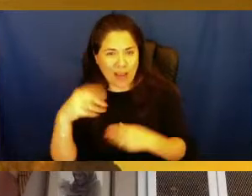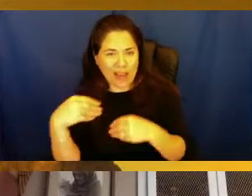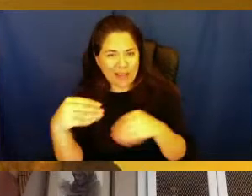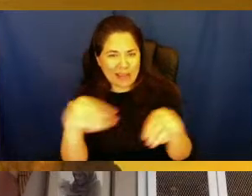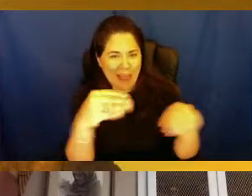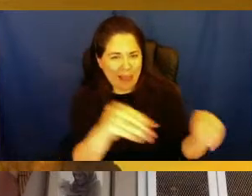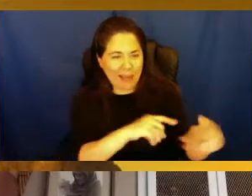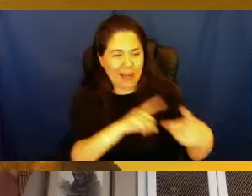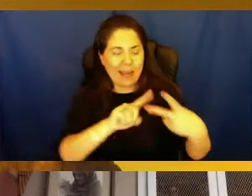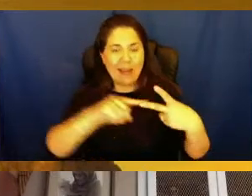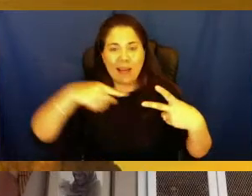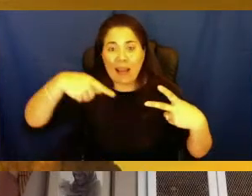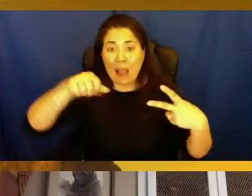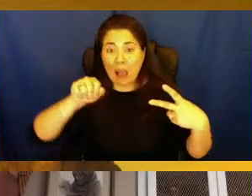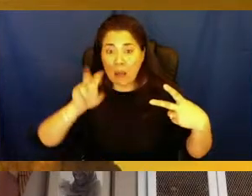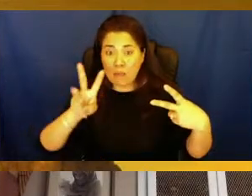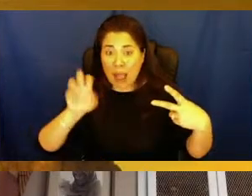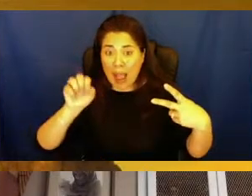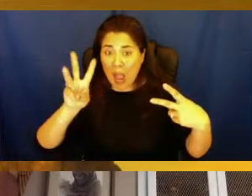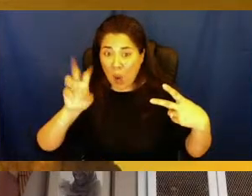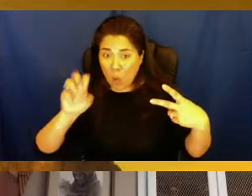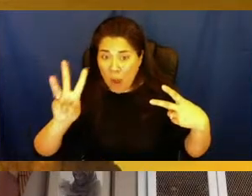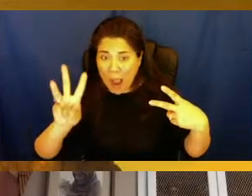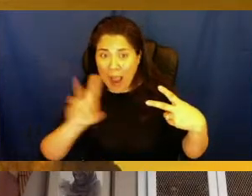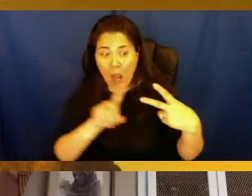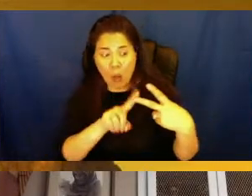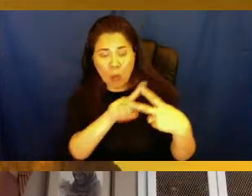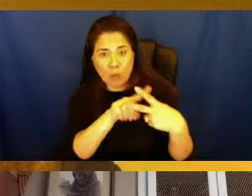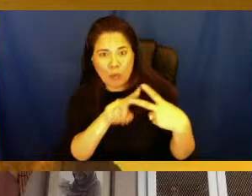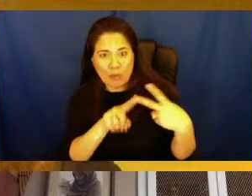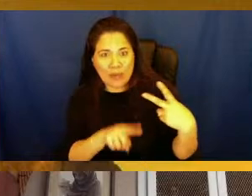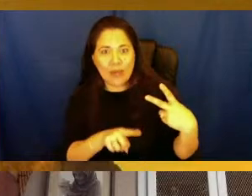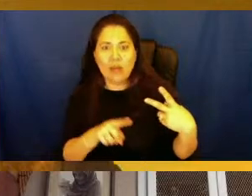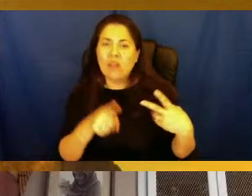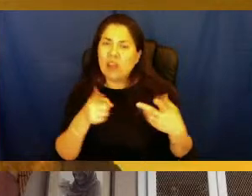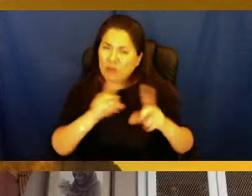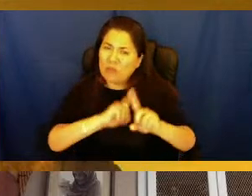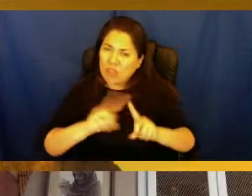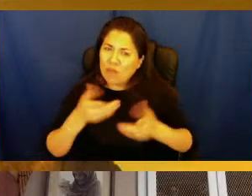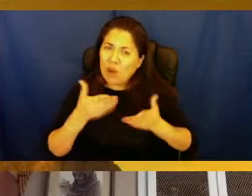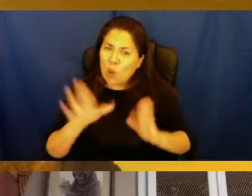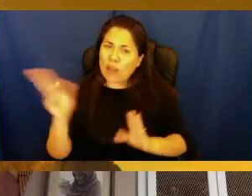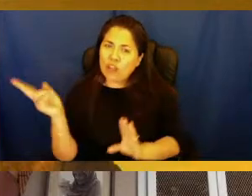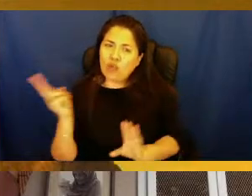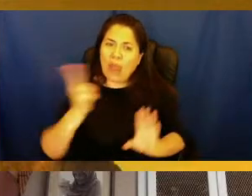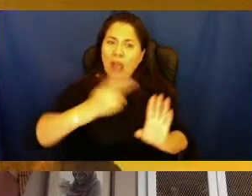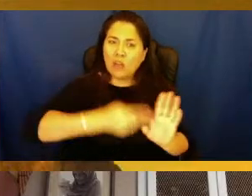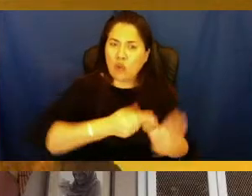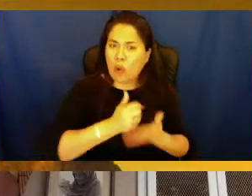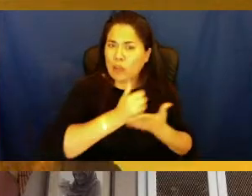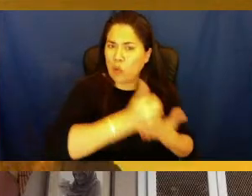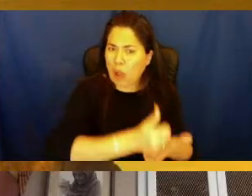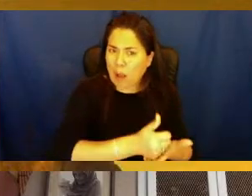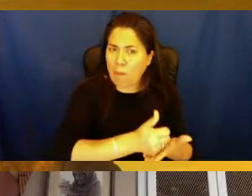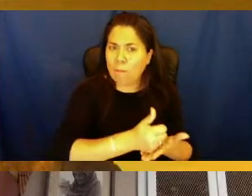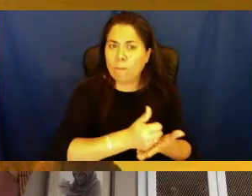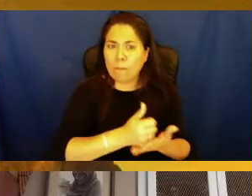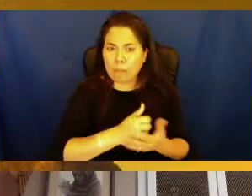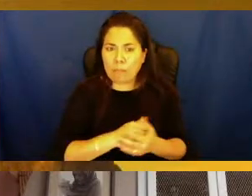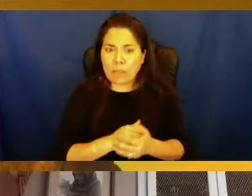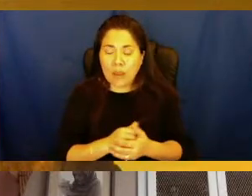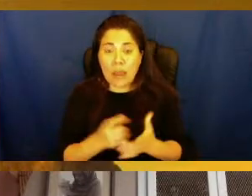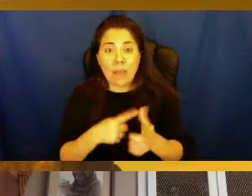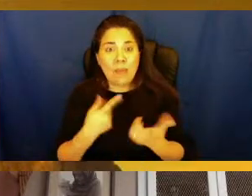powwows and mini powwows, and there's lots of different ways that you can get involved. We have a